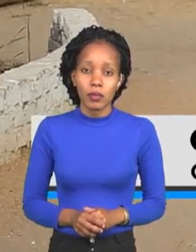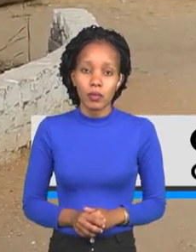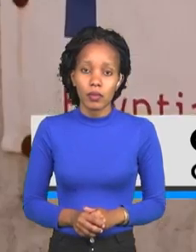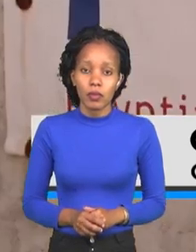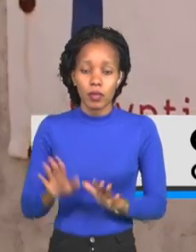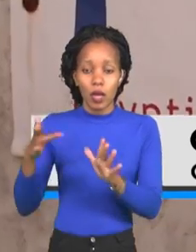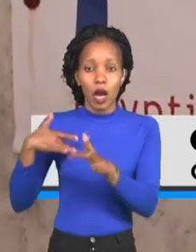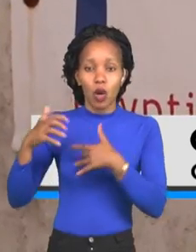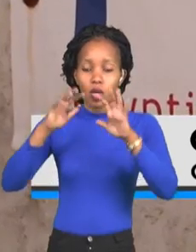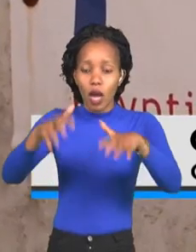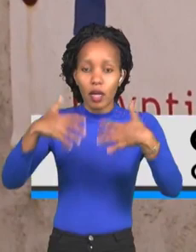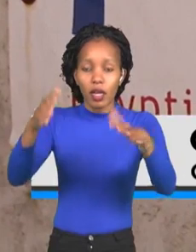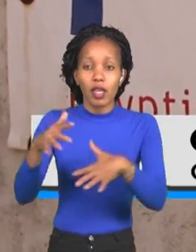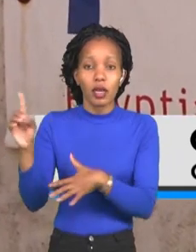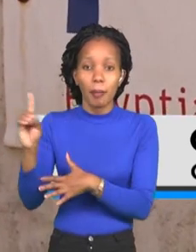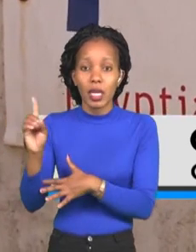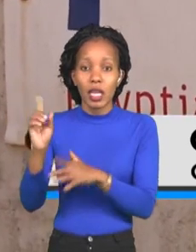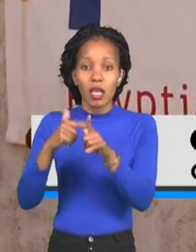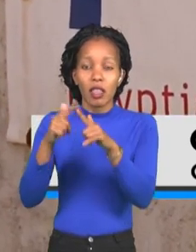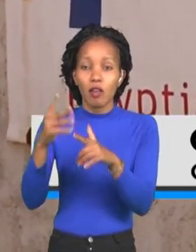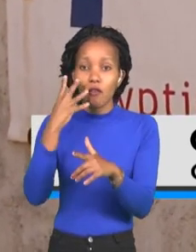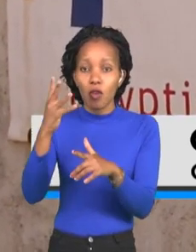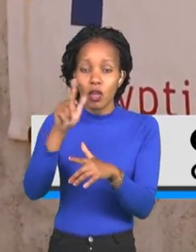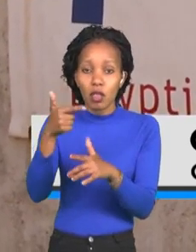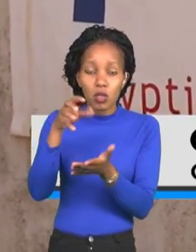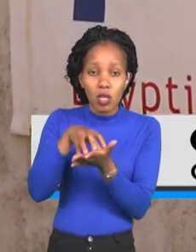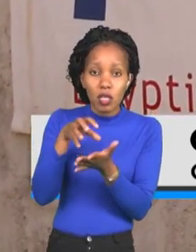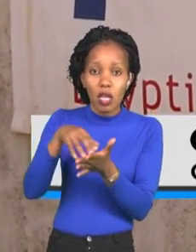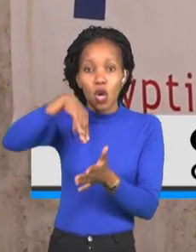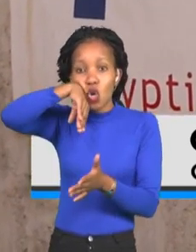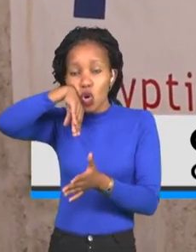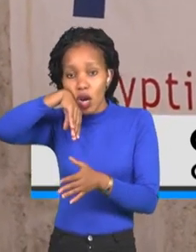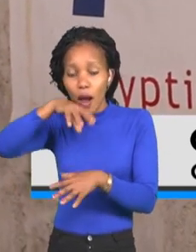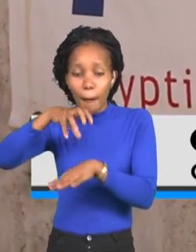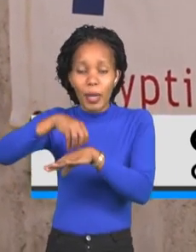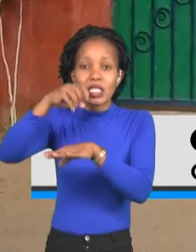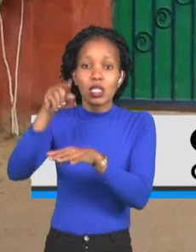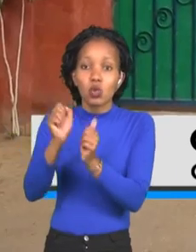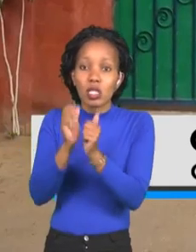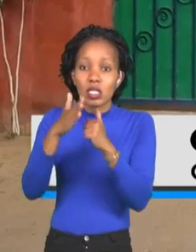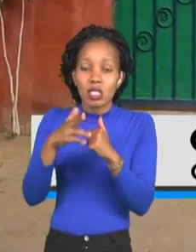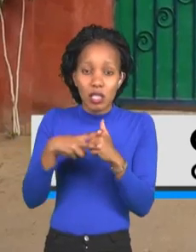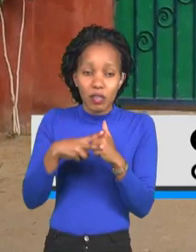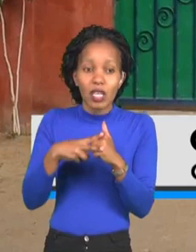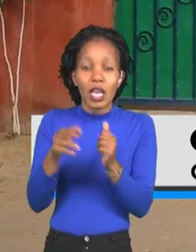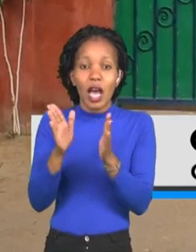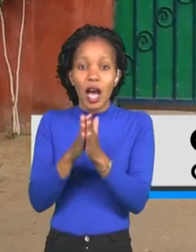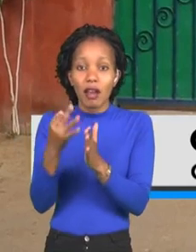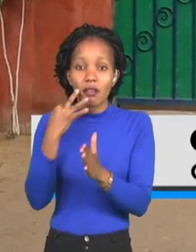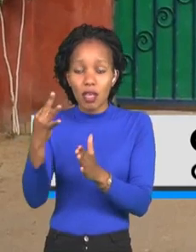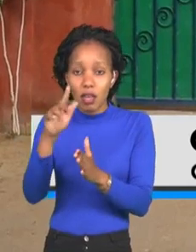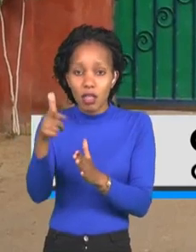According to the Agriculture Ministry, there were around 400,000 cases of dog bites in 2017, up from 300,000